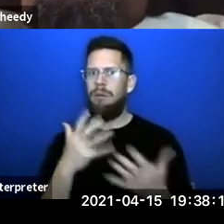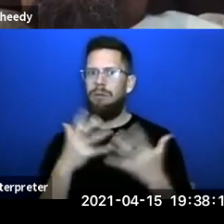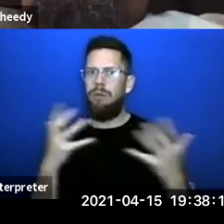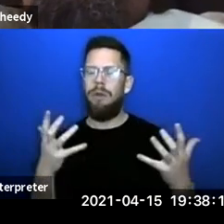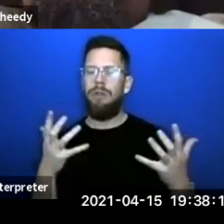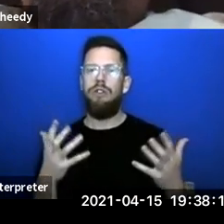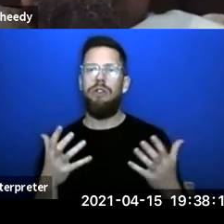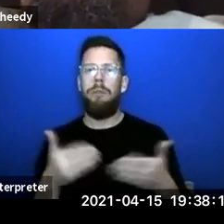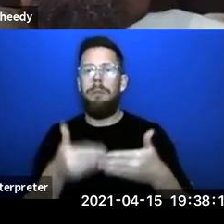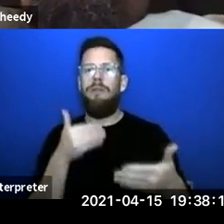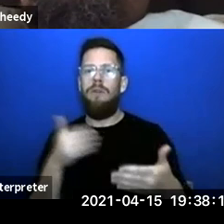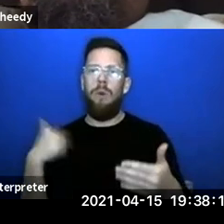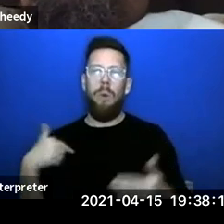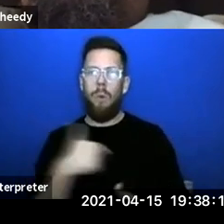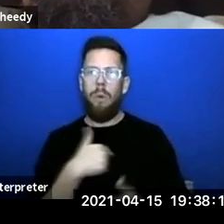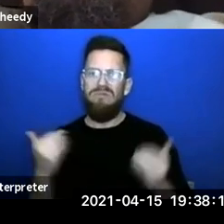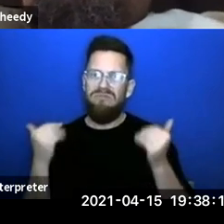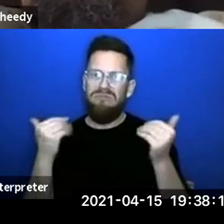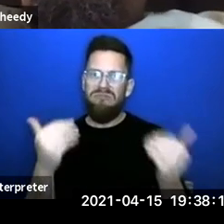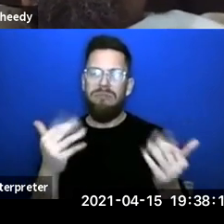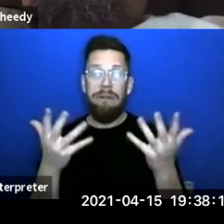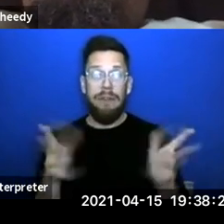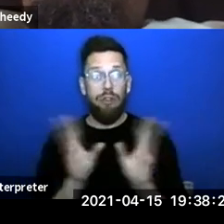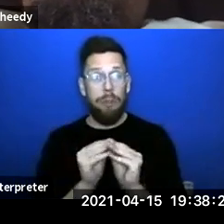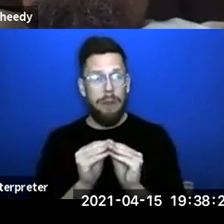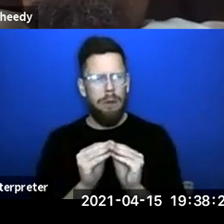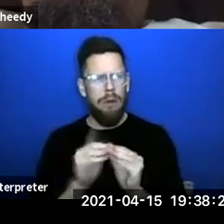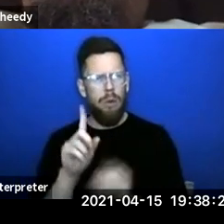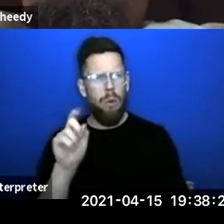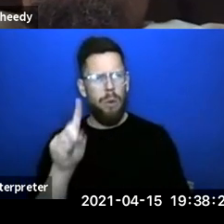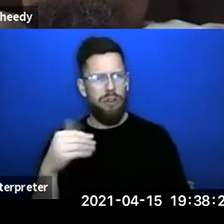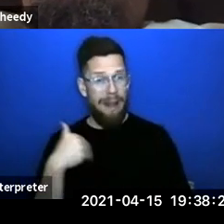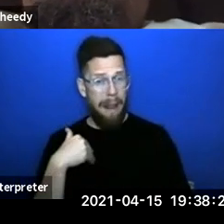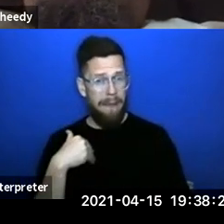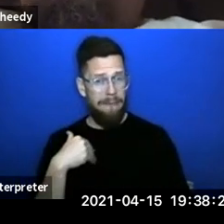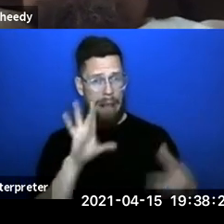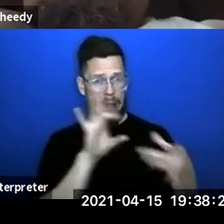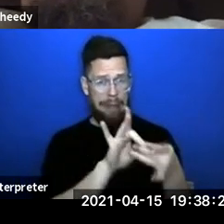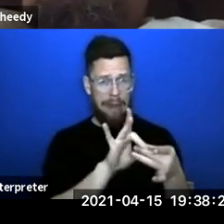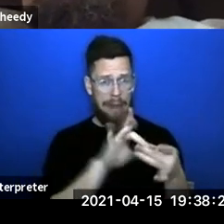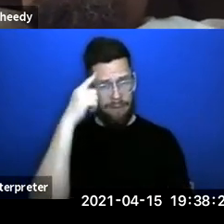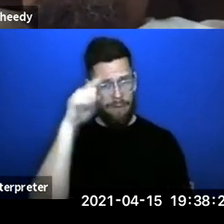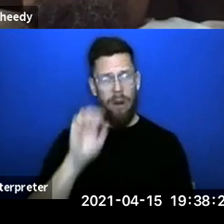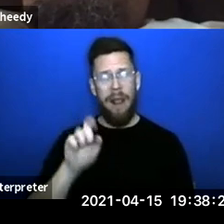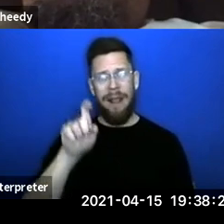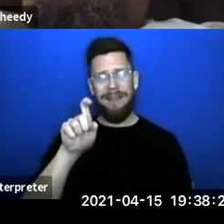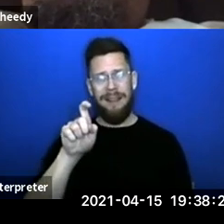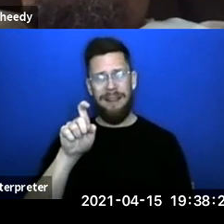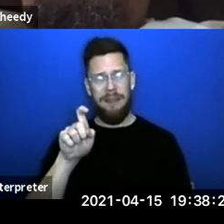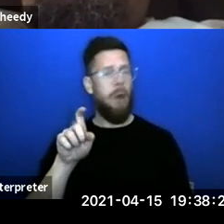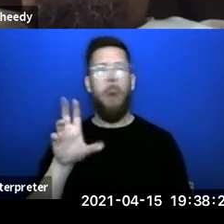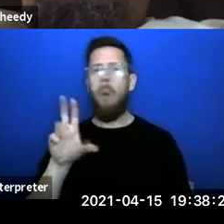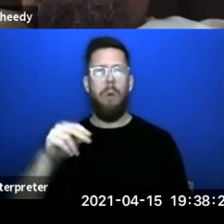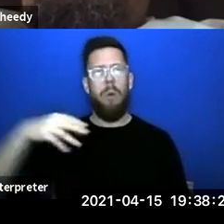a motion to adjourn, do we have a link for the executive session? We do not. We'll be calling. Mr. Sheedy will be calling